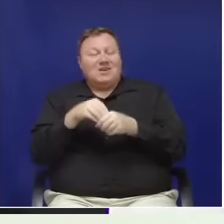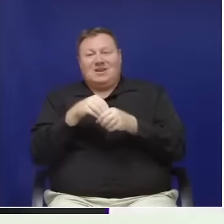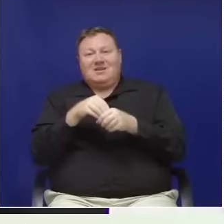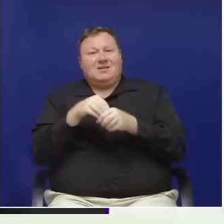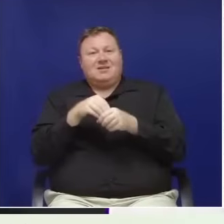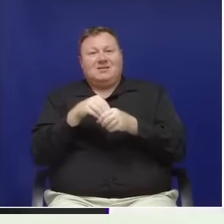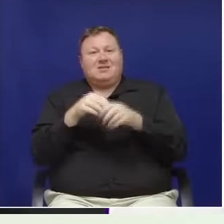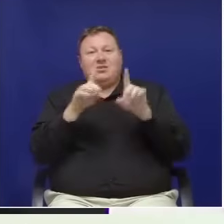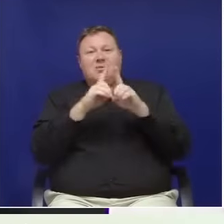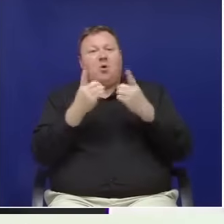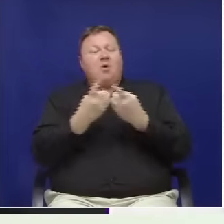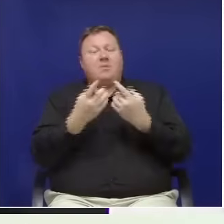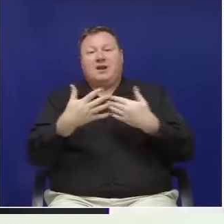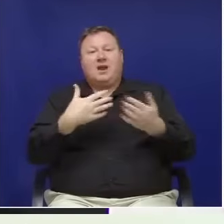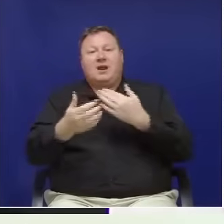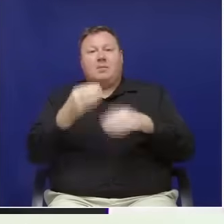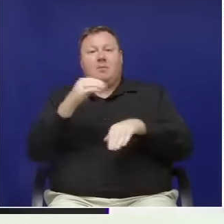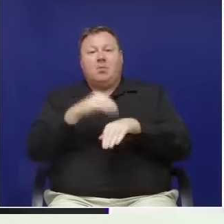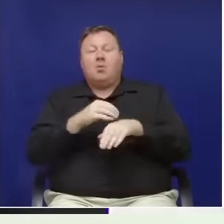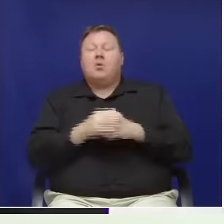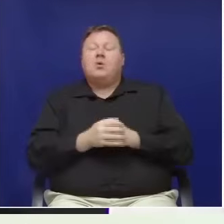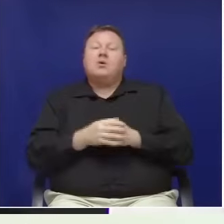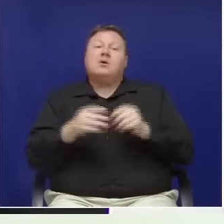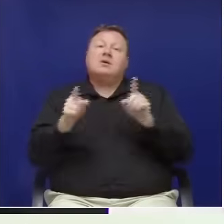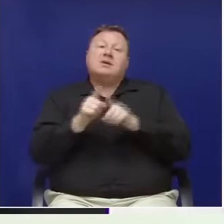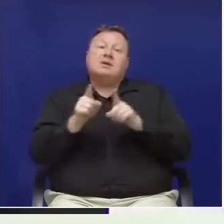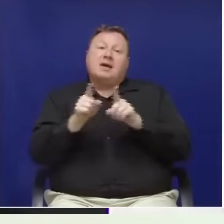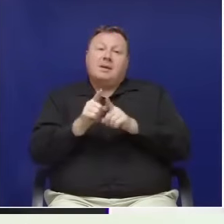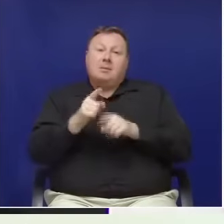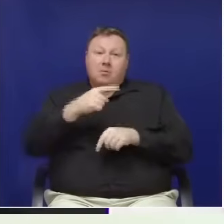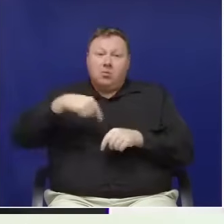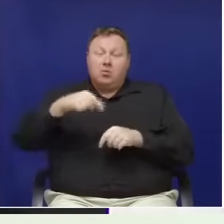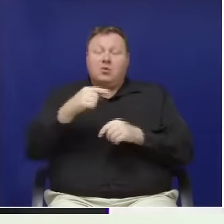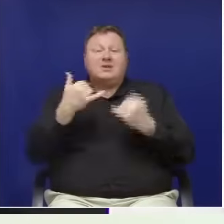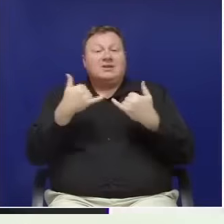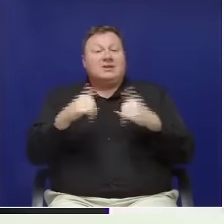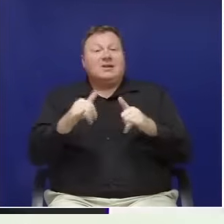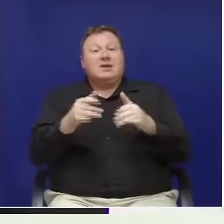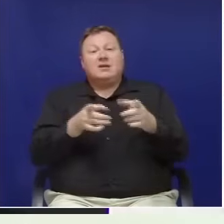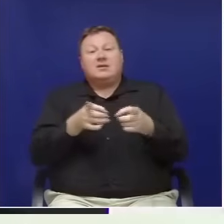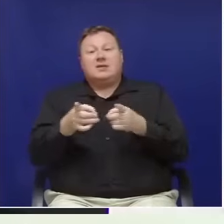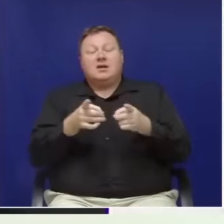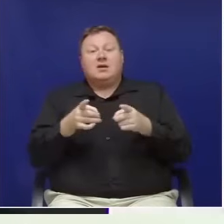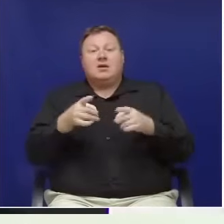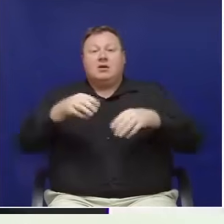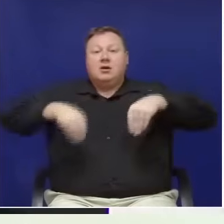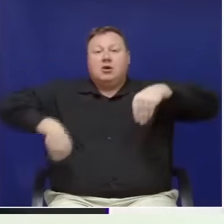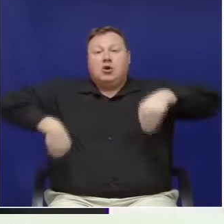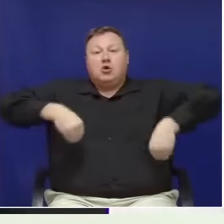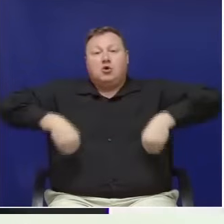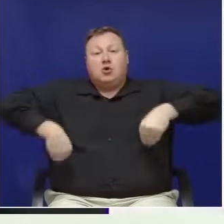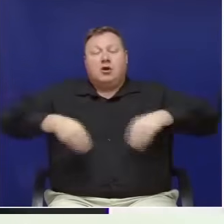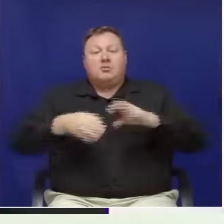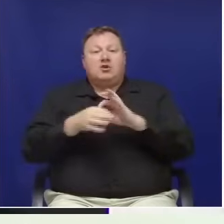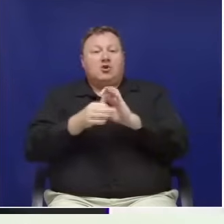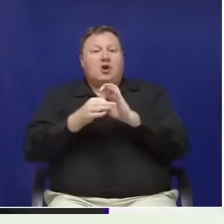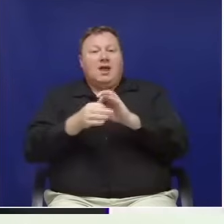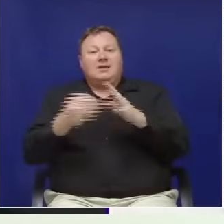You will also recall that we are still dealing even with the corruption-related